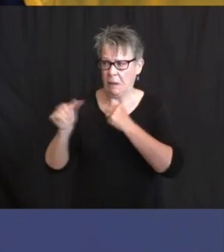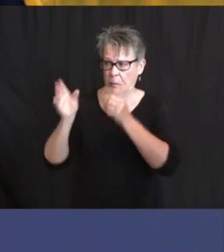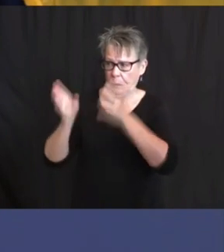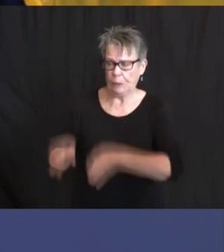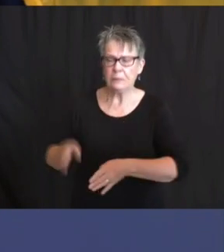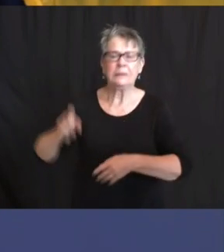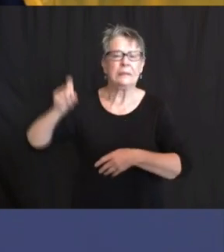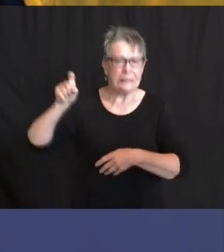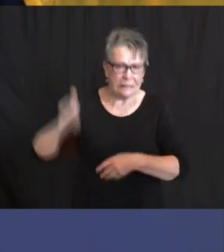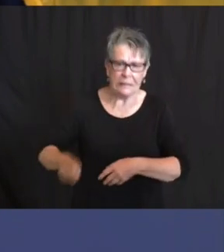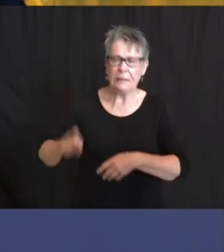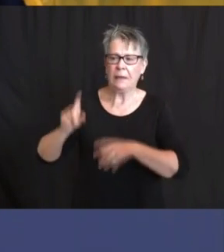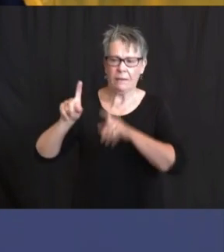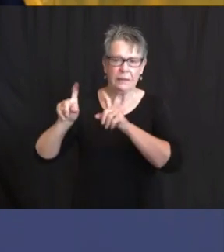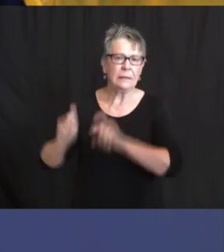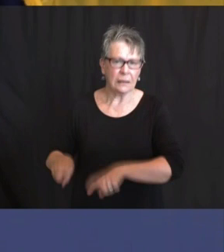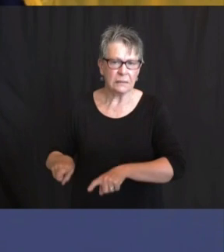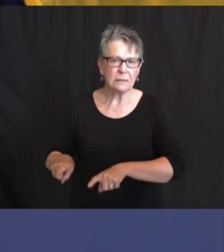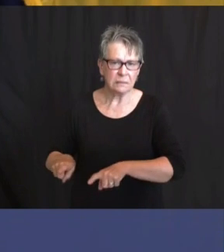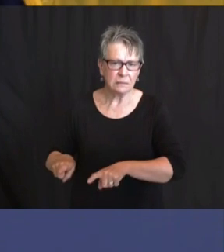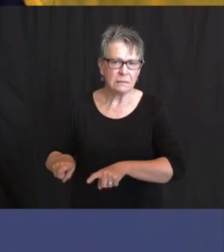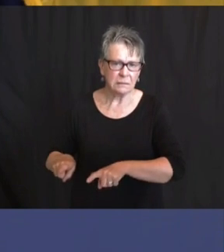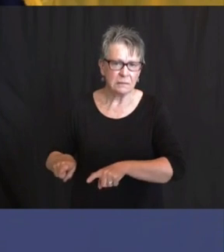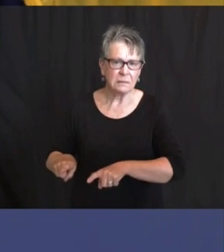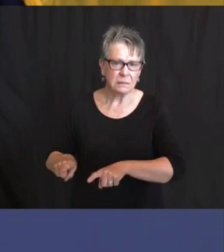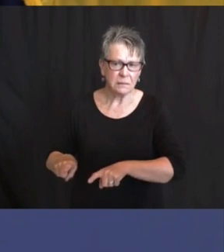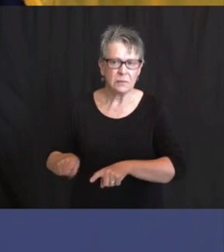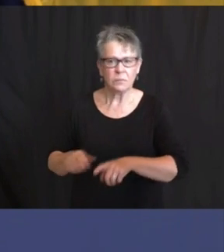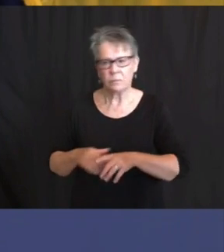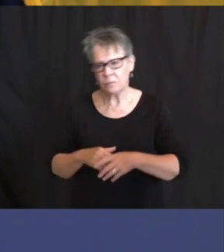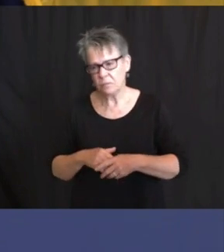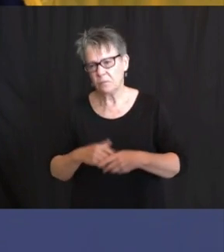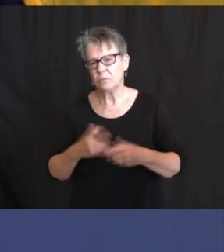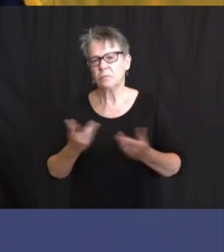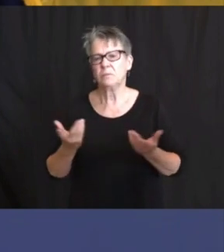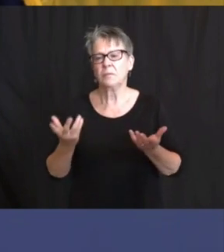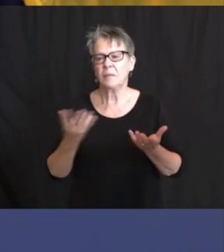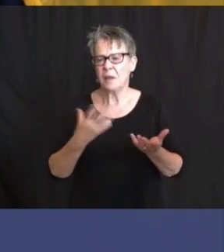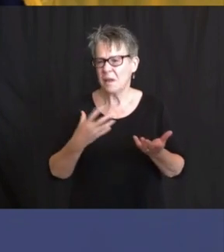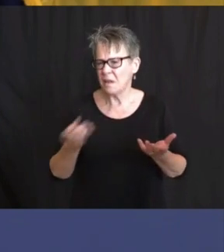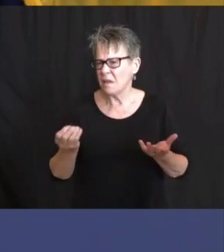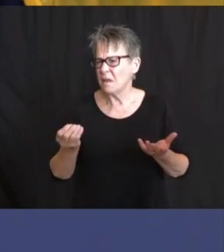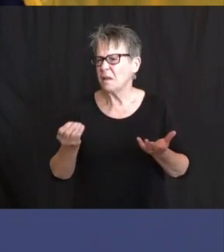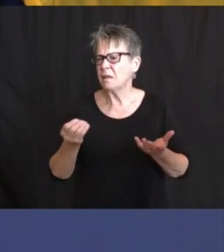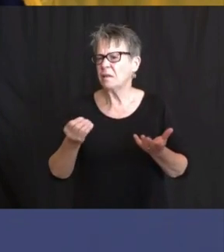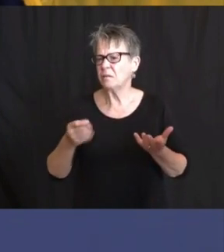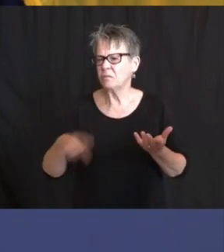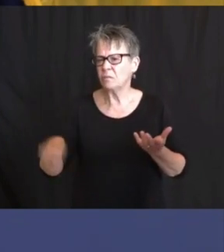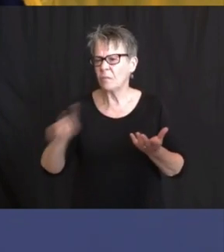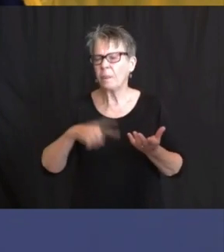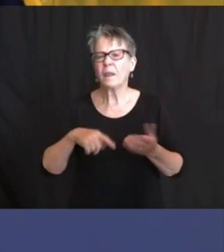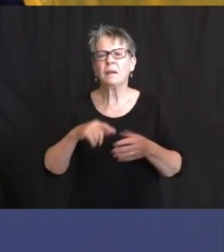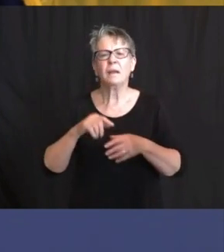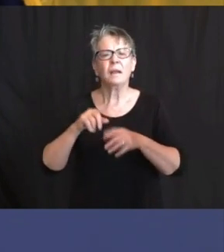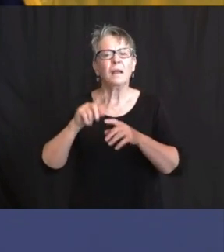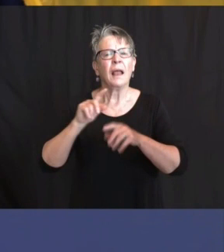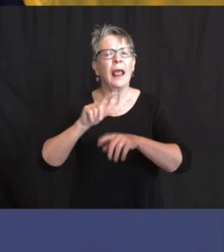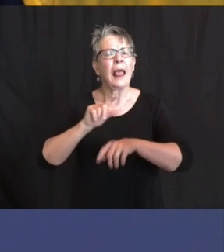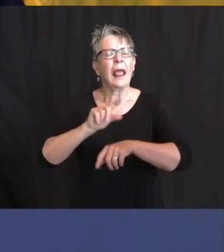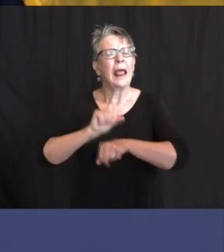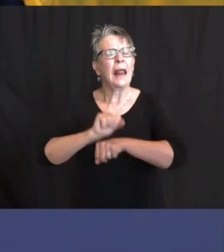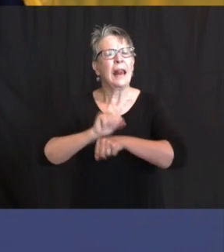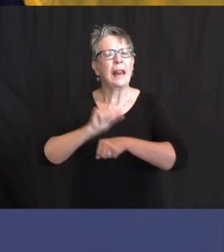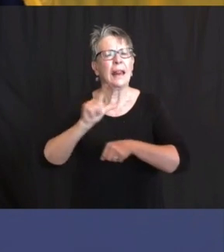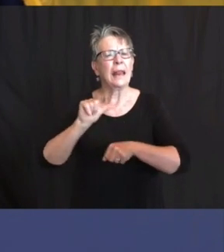prosecutor made a decision not to bring any charges. It was ultimately a labor grievance, and there's no evidence whatsoever that there was